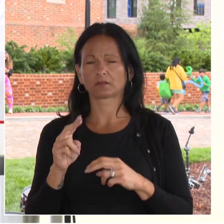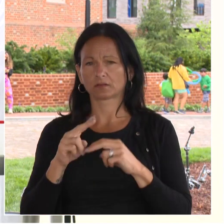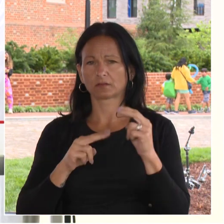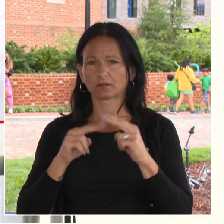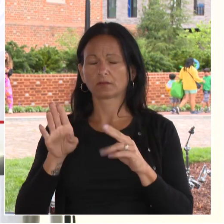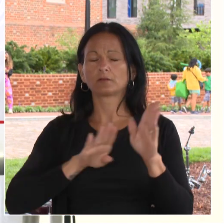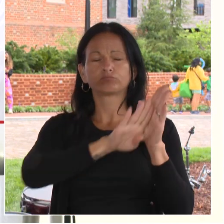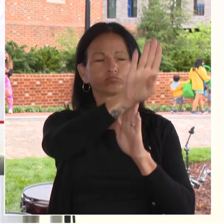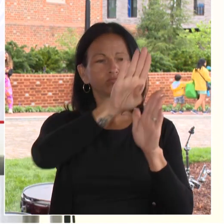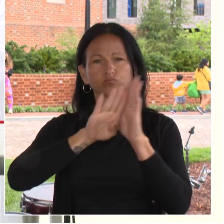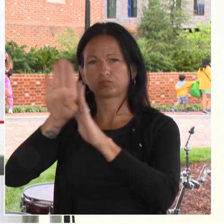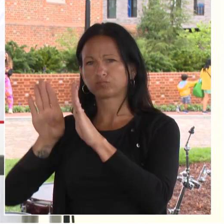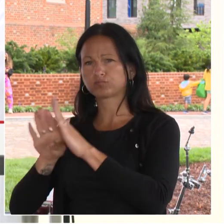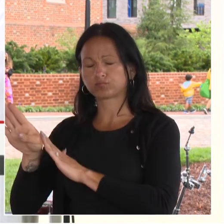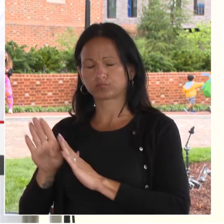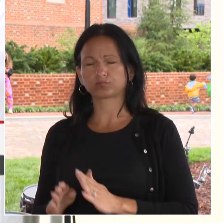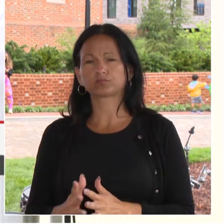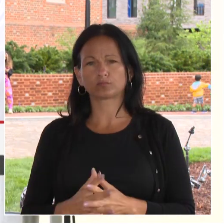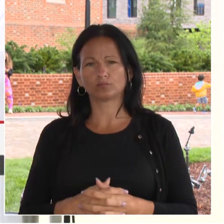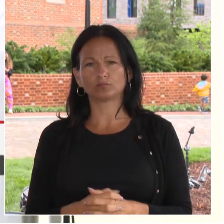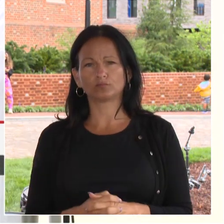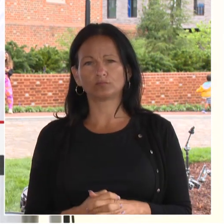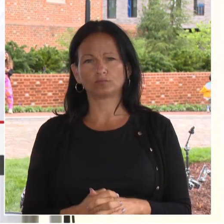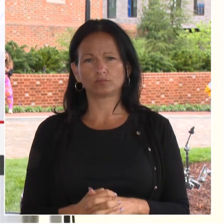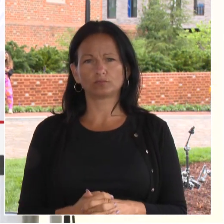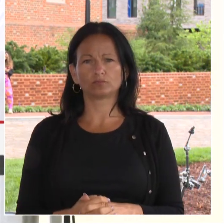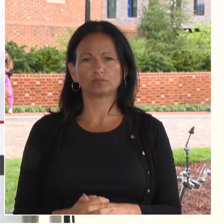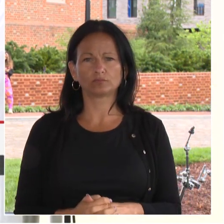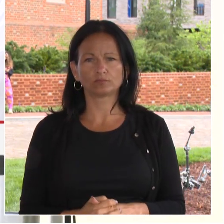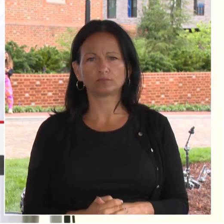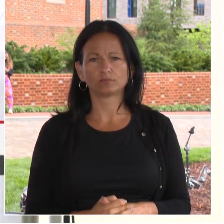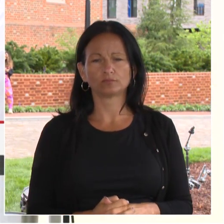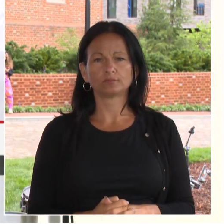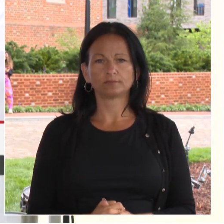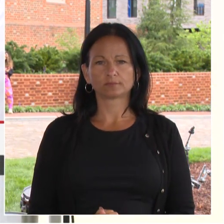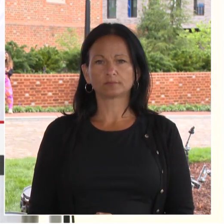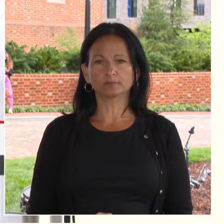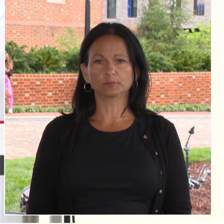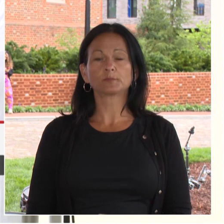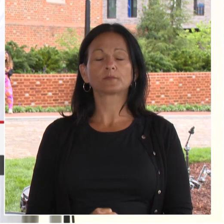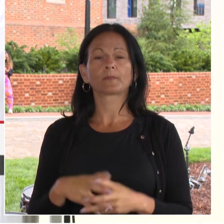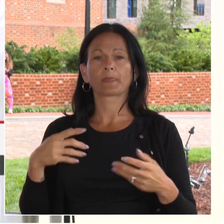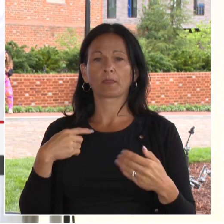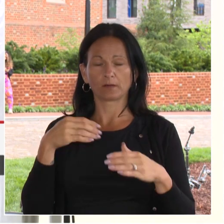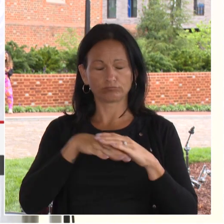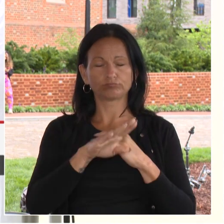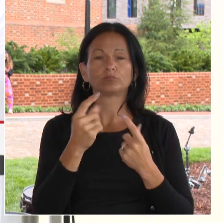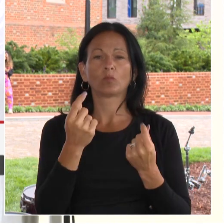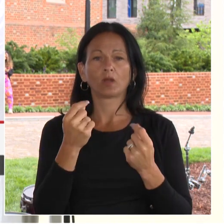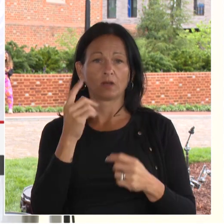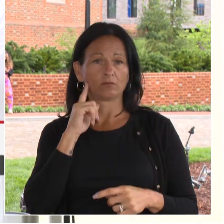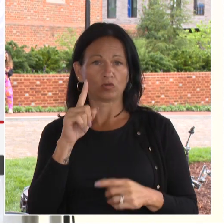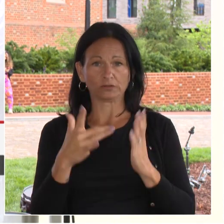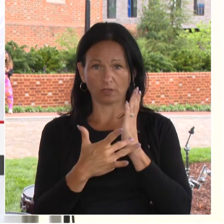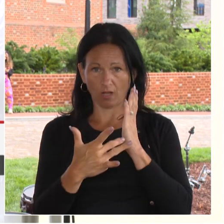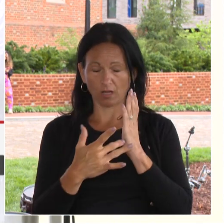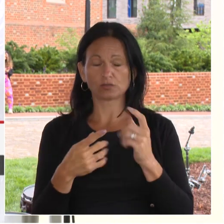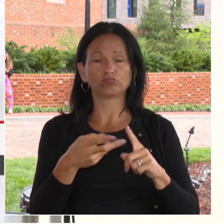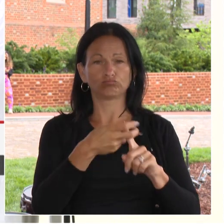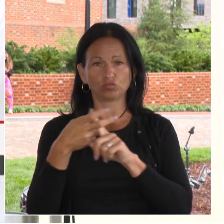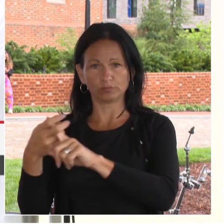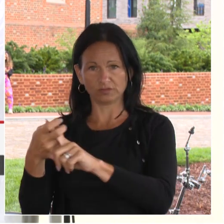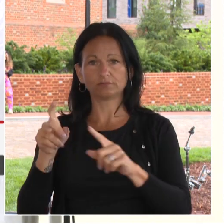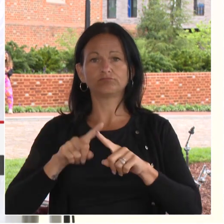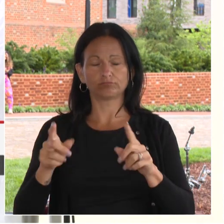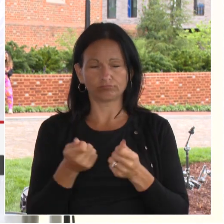deliver on that vision by integrating technologies, lifestyle design, and services. We're excited to open City